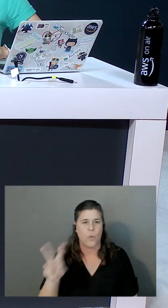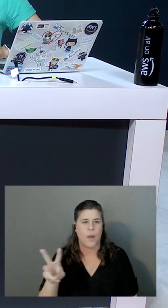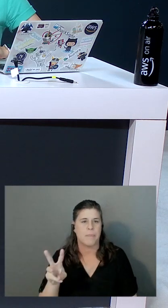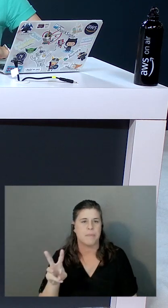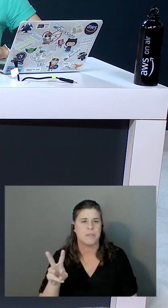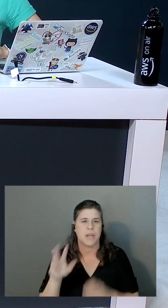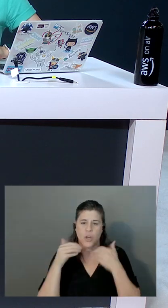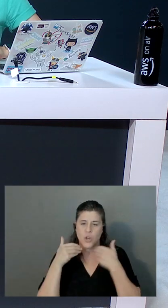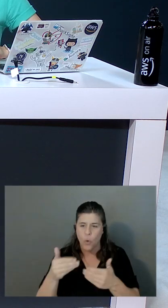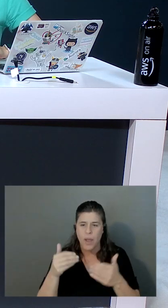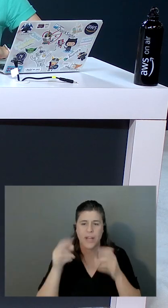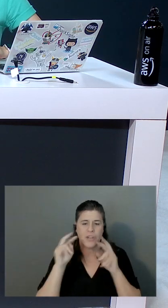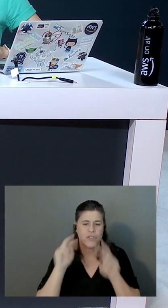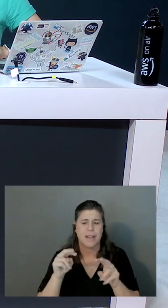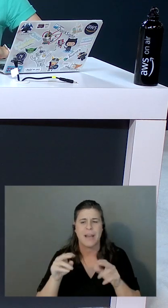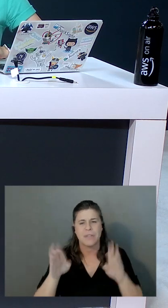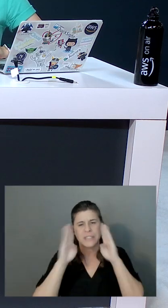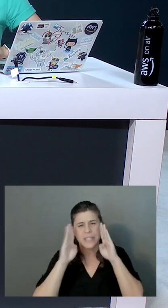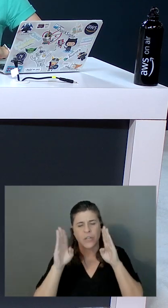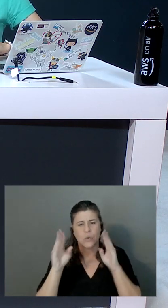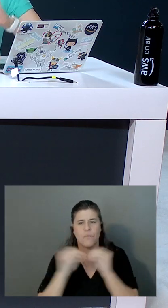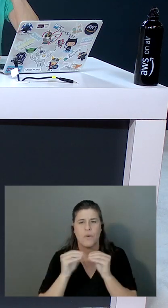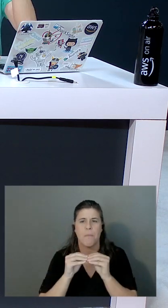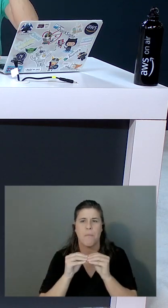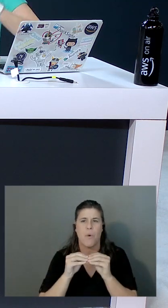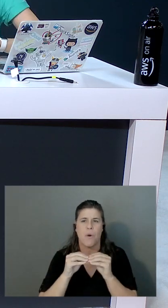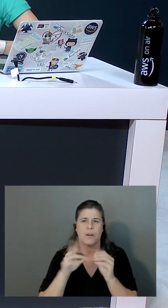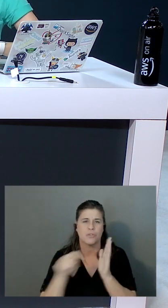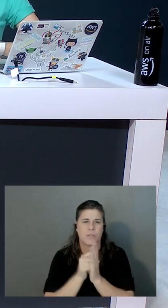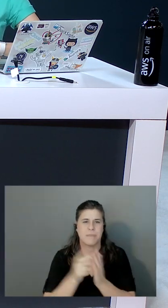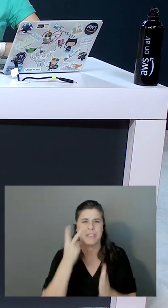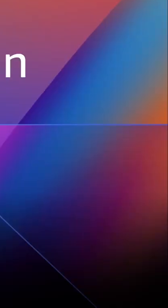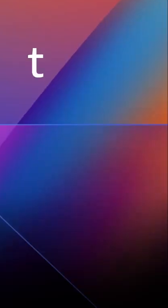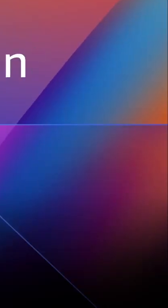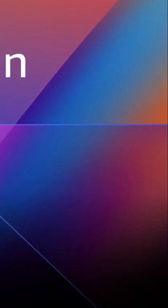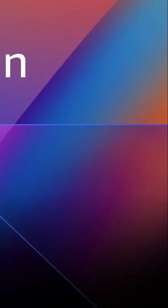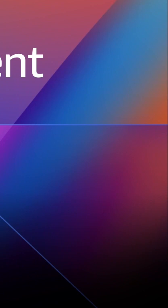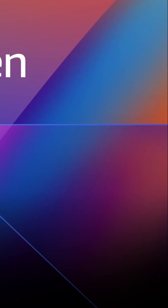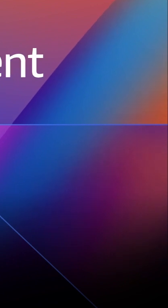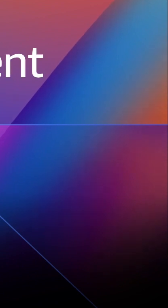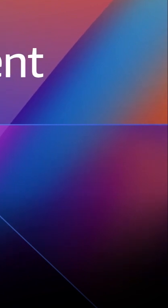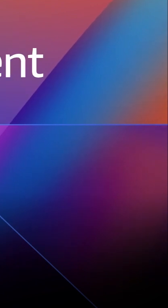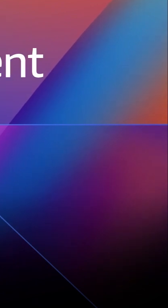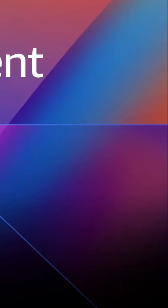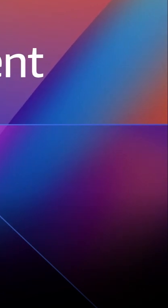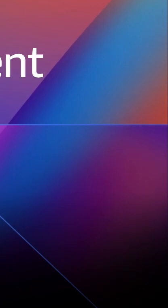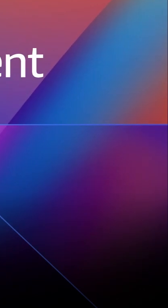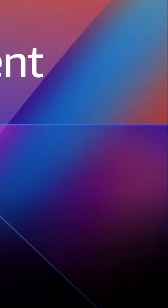tuned for more streams. See you soon. Bye. Bye.